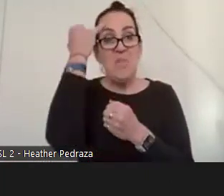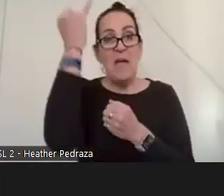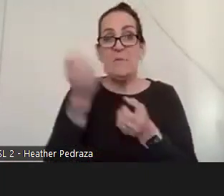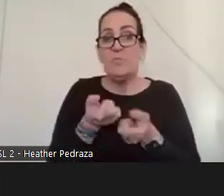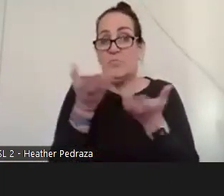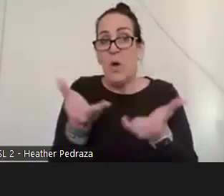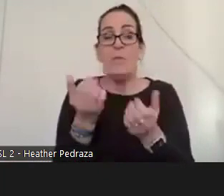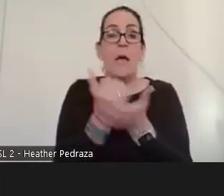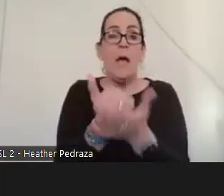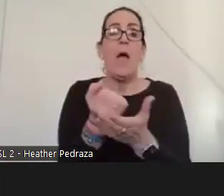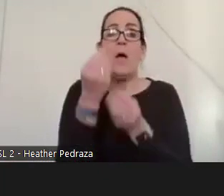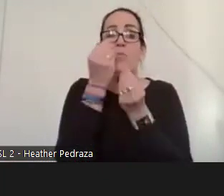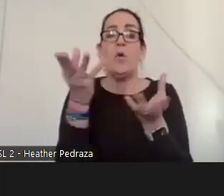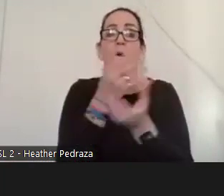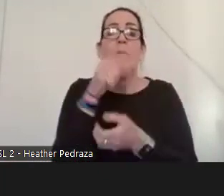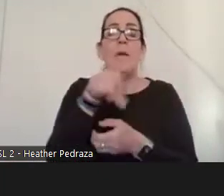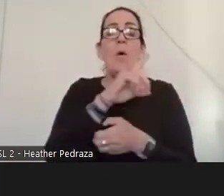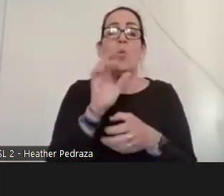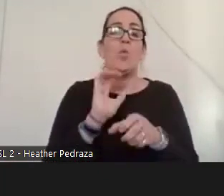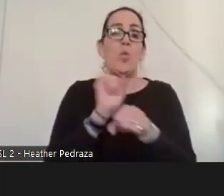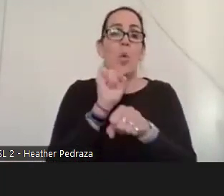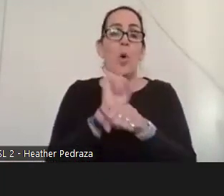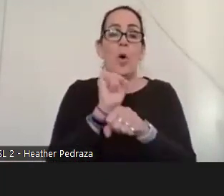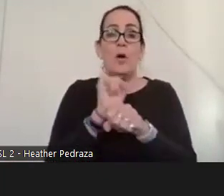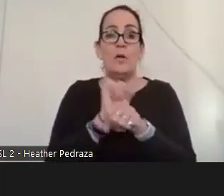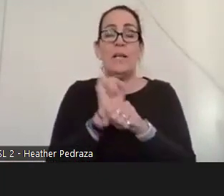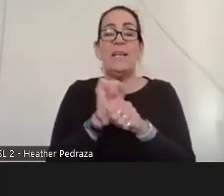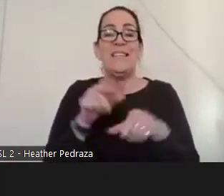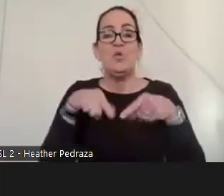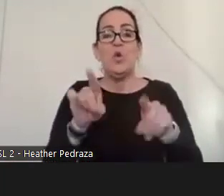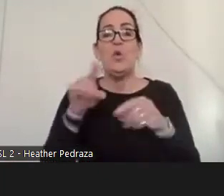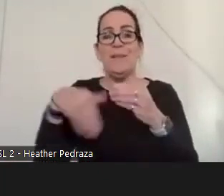inform the work we do over the next 5 years. And so,